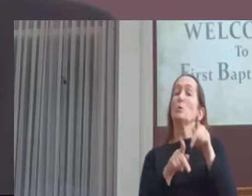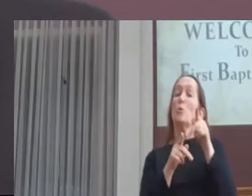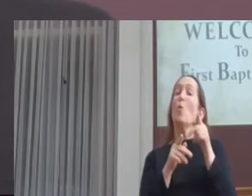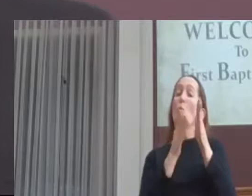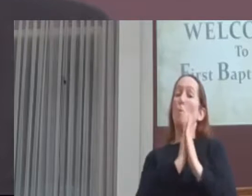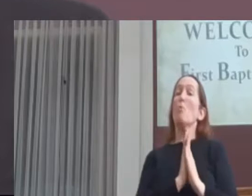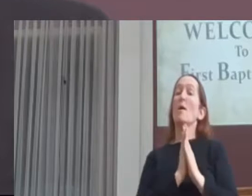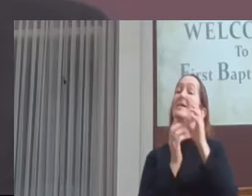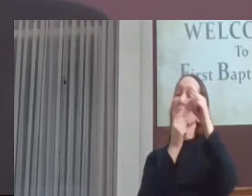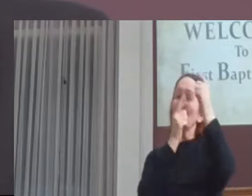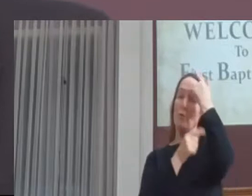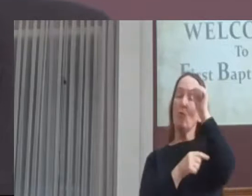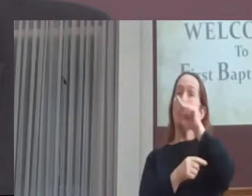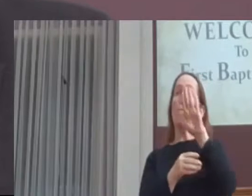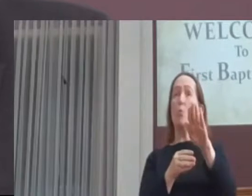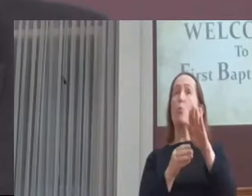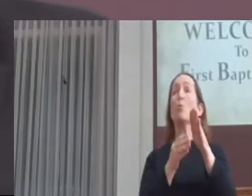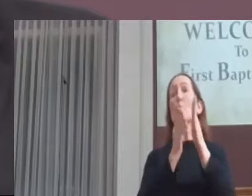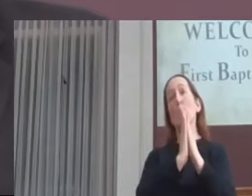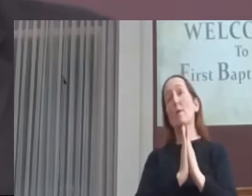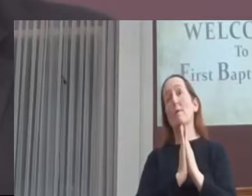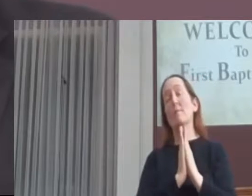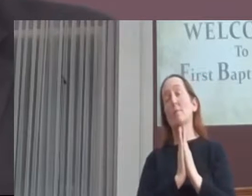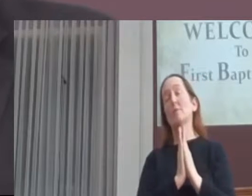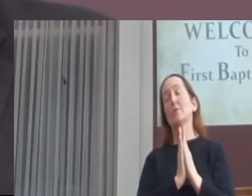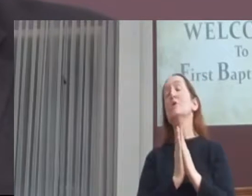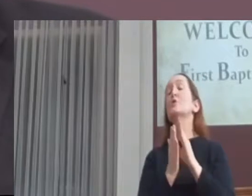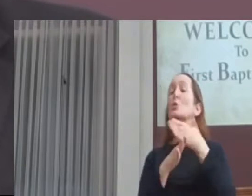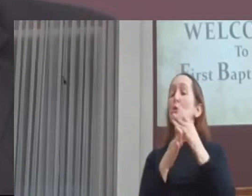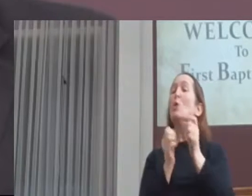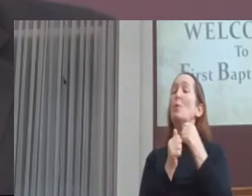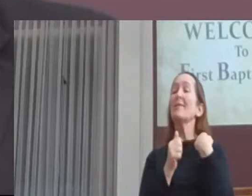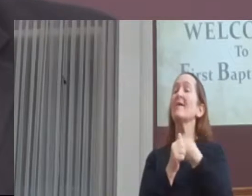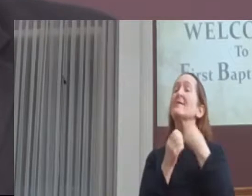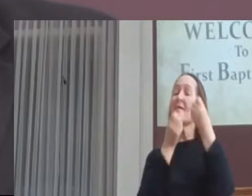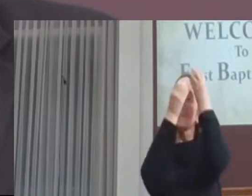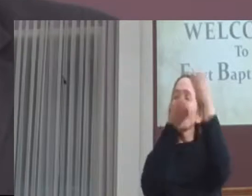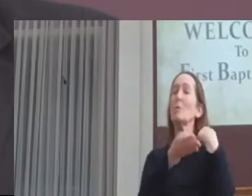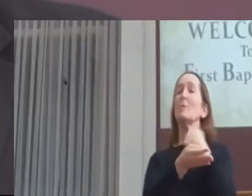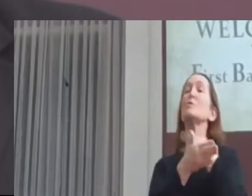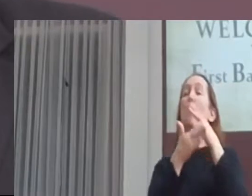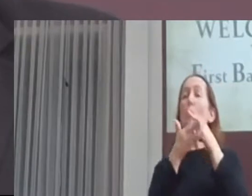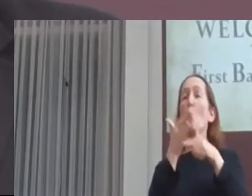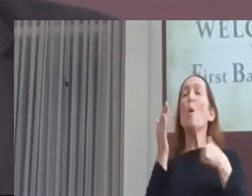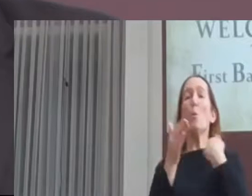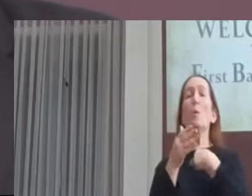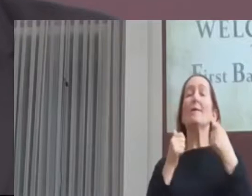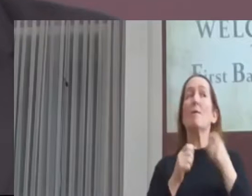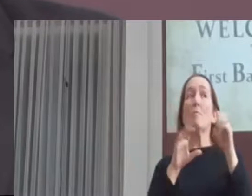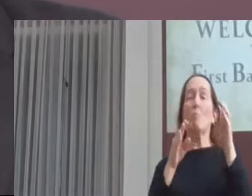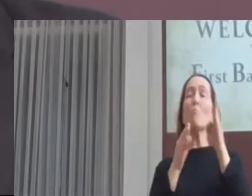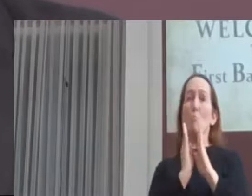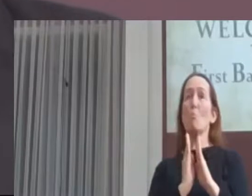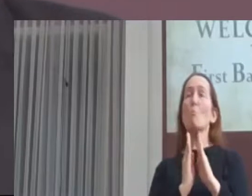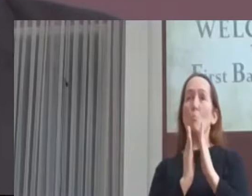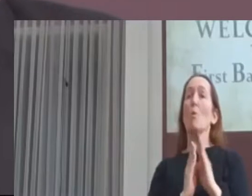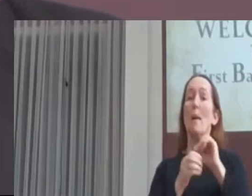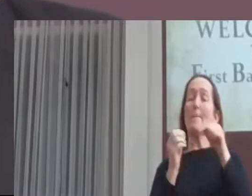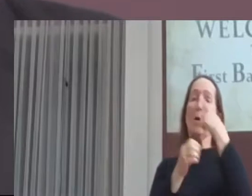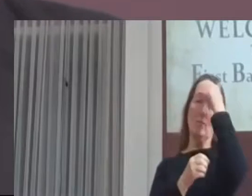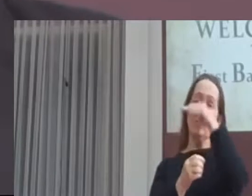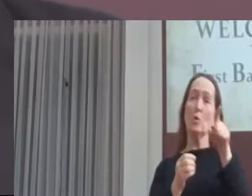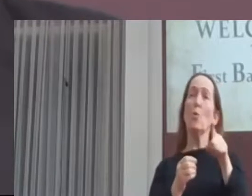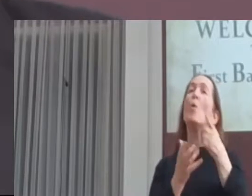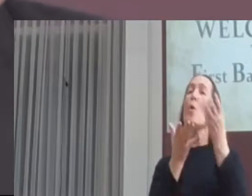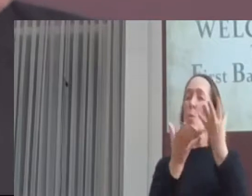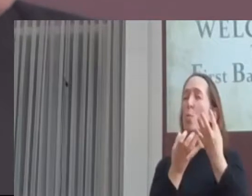your request. So we encourage you to share that with us and let us know what we can be praying about, because we want to see God doing amazing things in